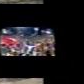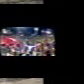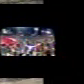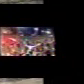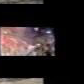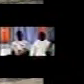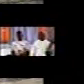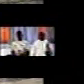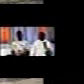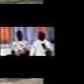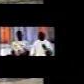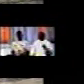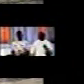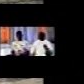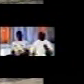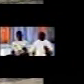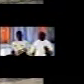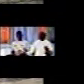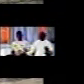Amen.